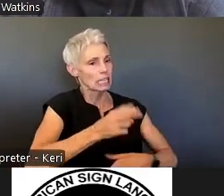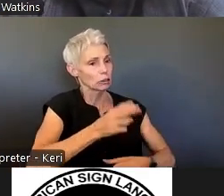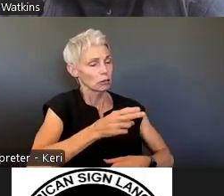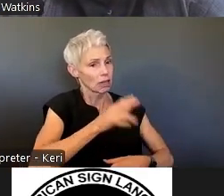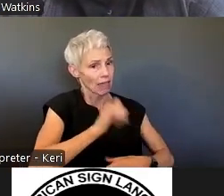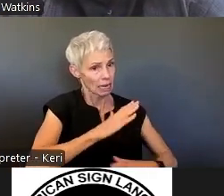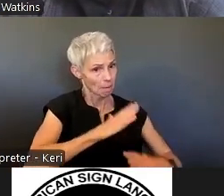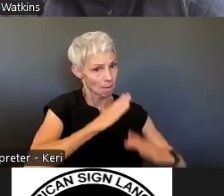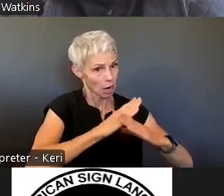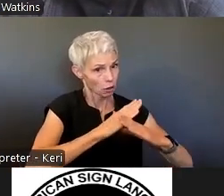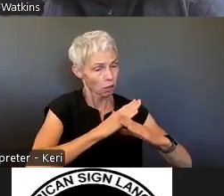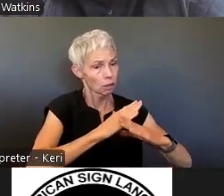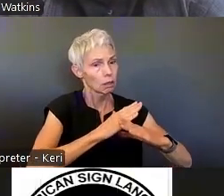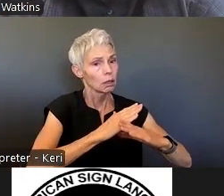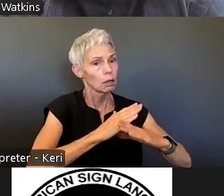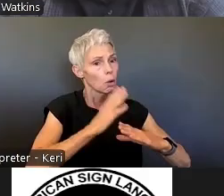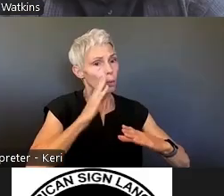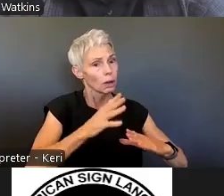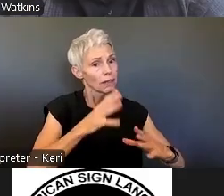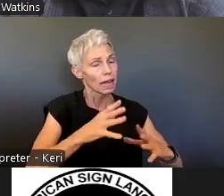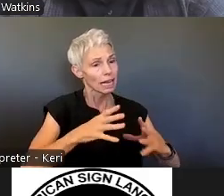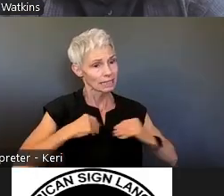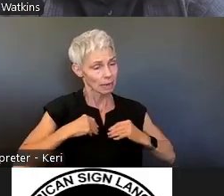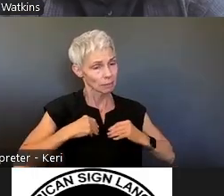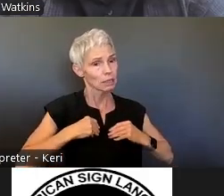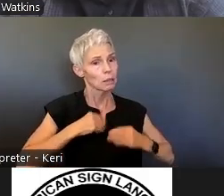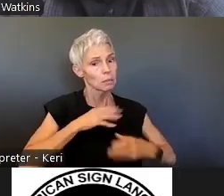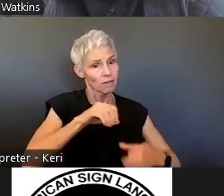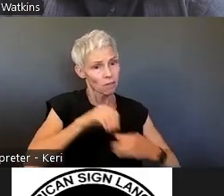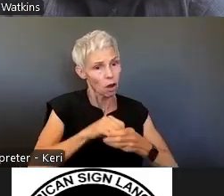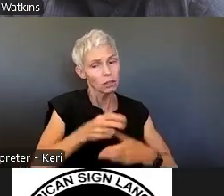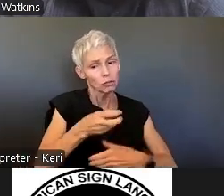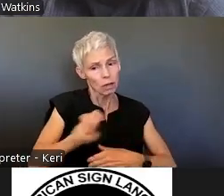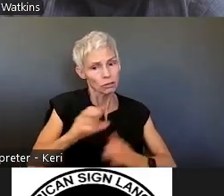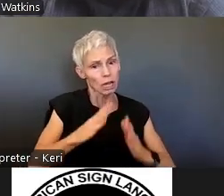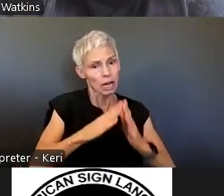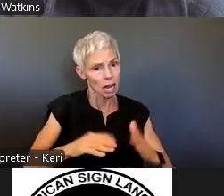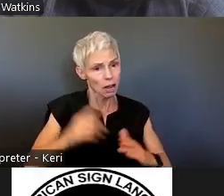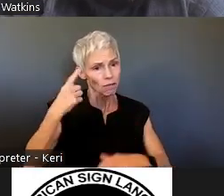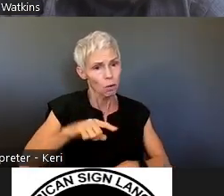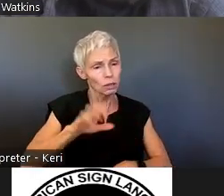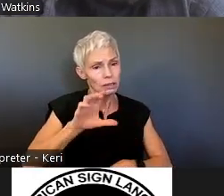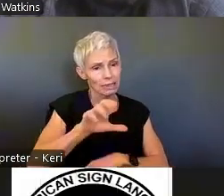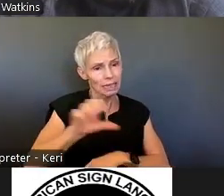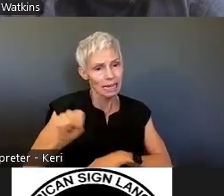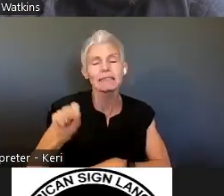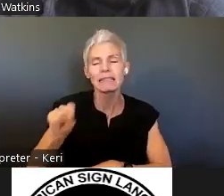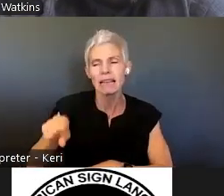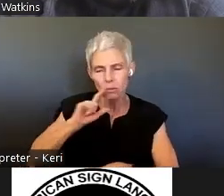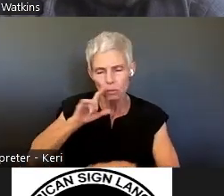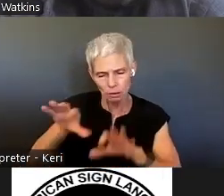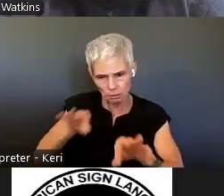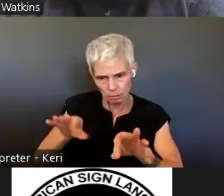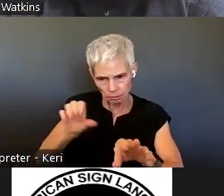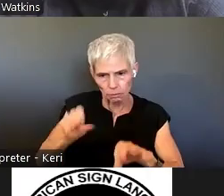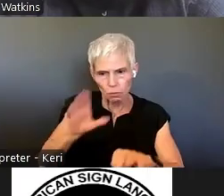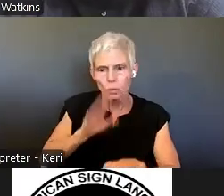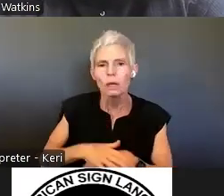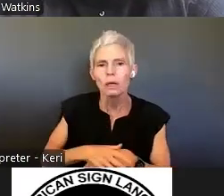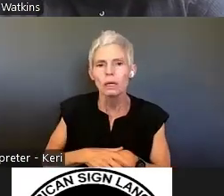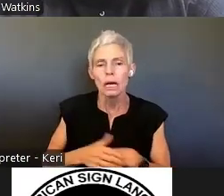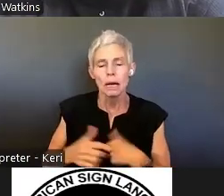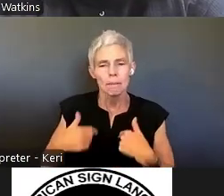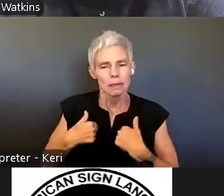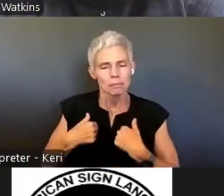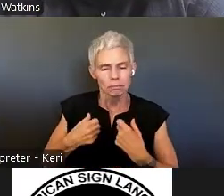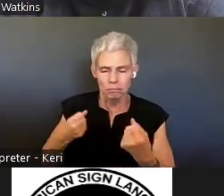them being accepted for transitional housing with CCS? Yes, ma'am, I can. So I am a firm